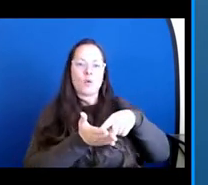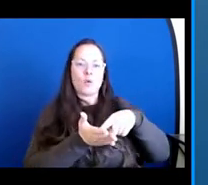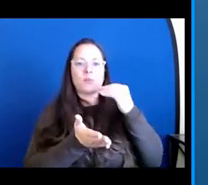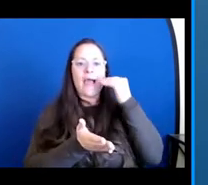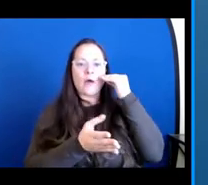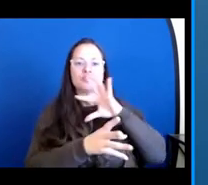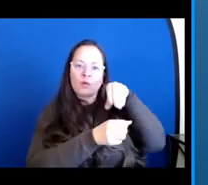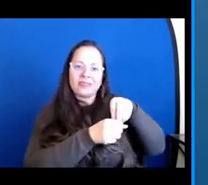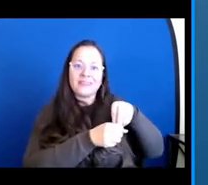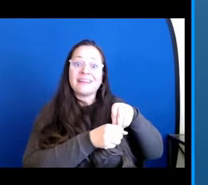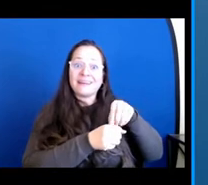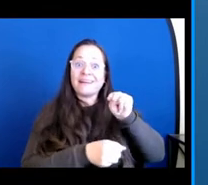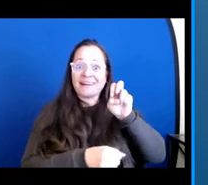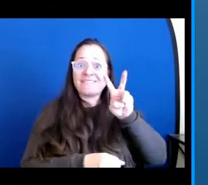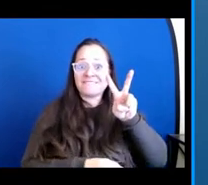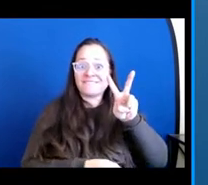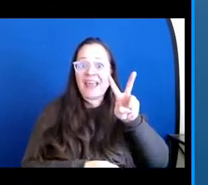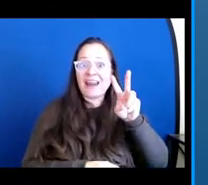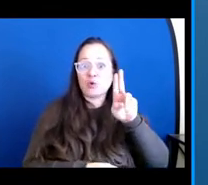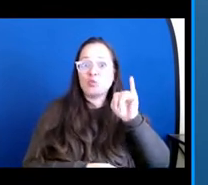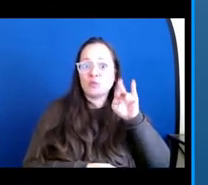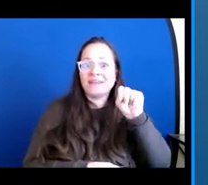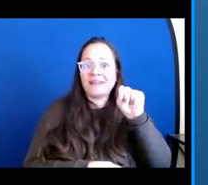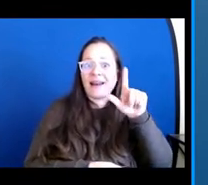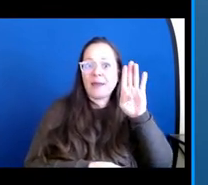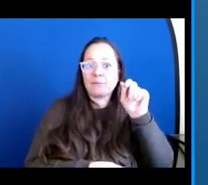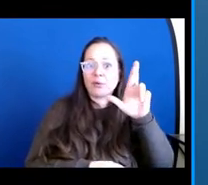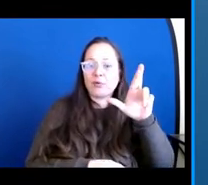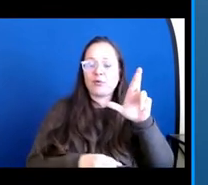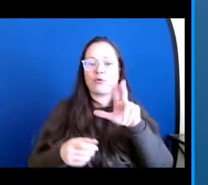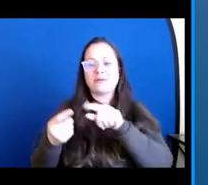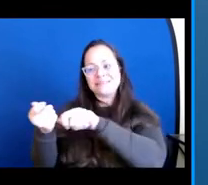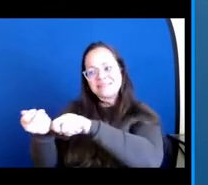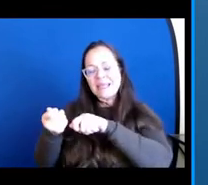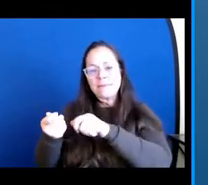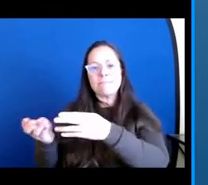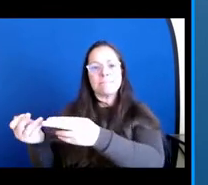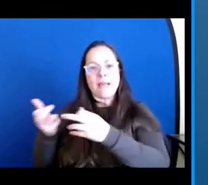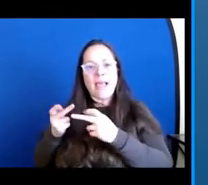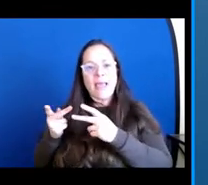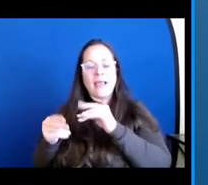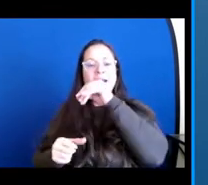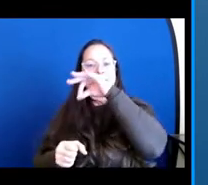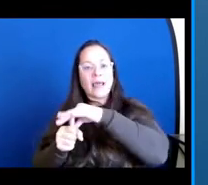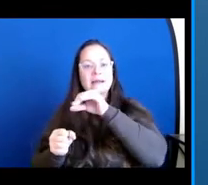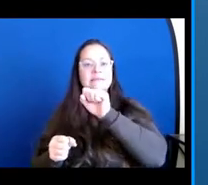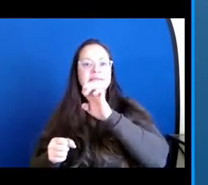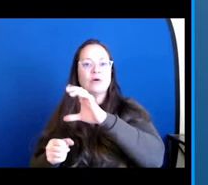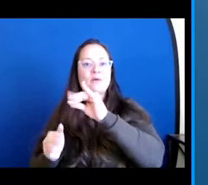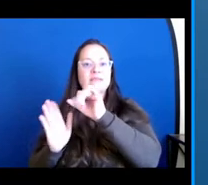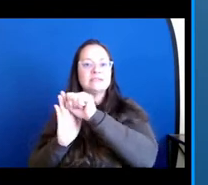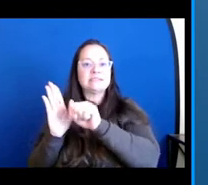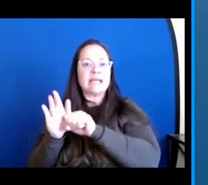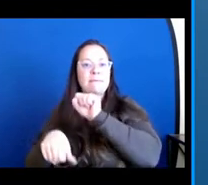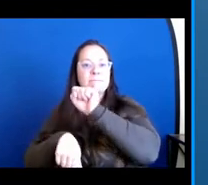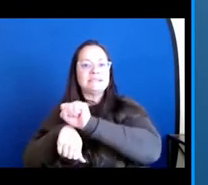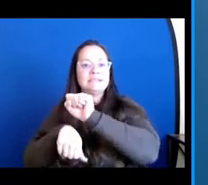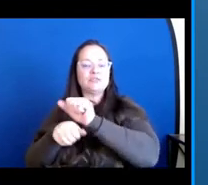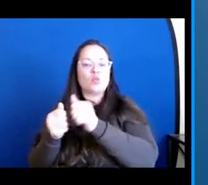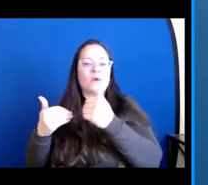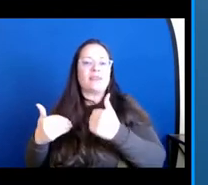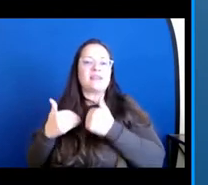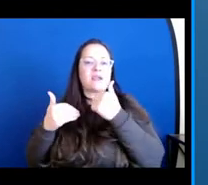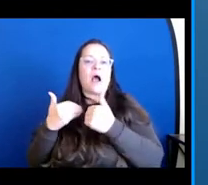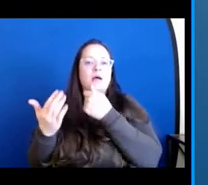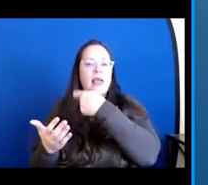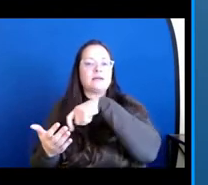Labor taking back and electing the Secretary of State position with a young Latino of